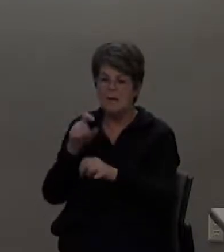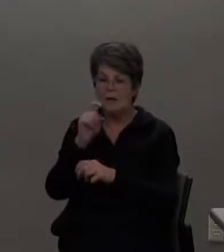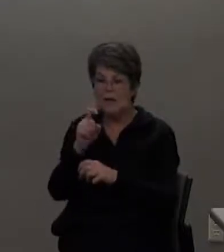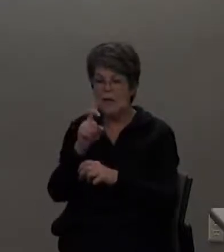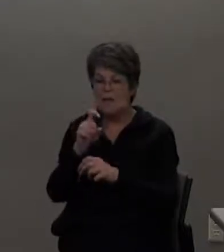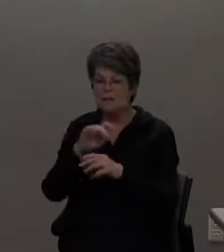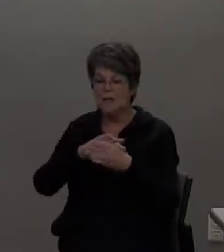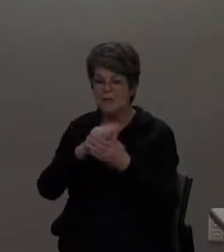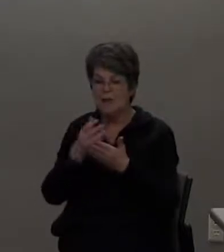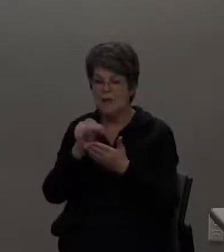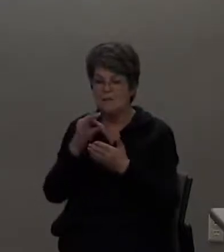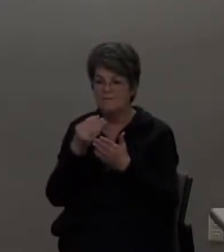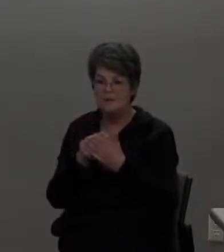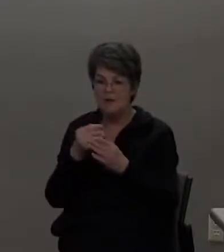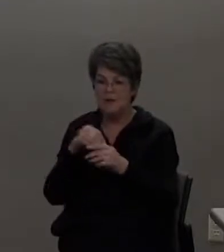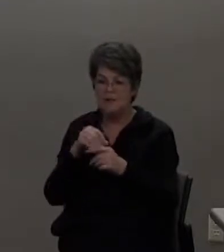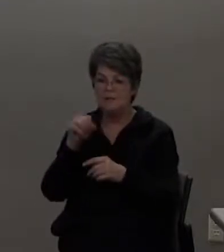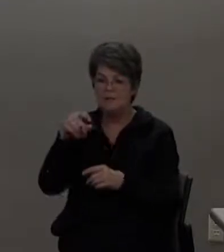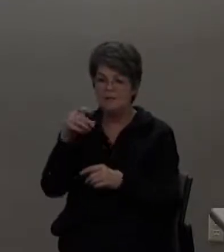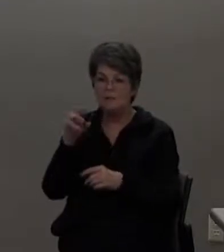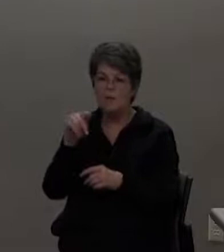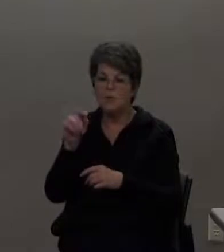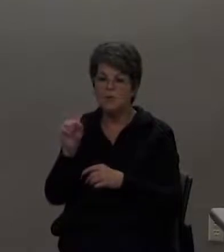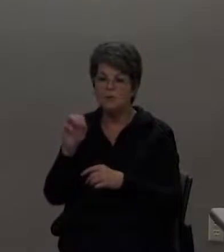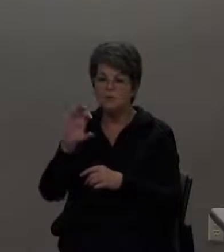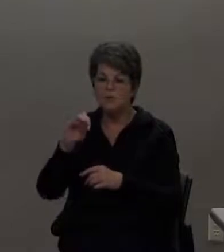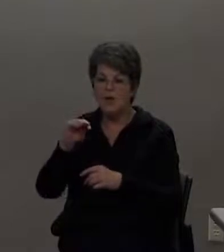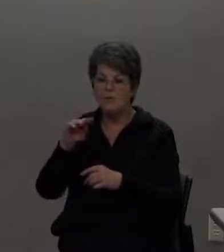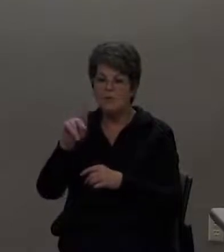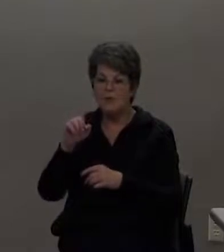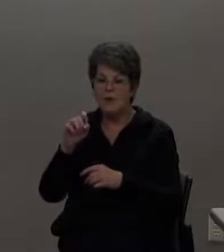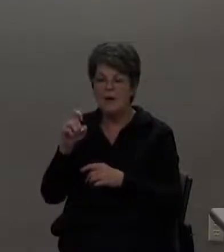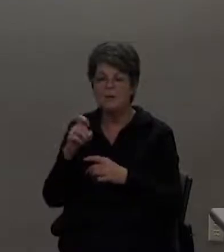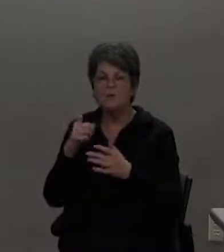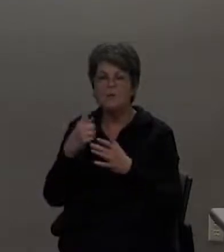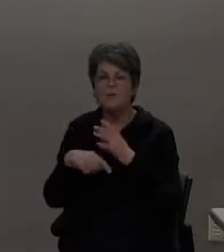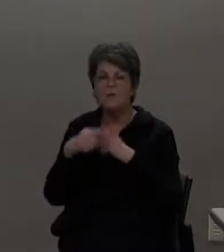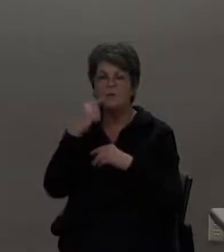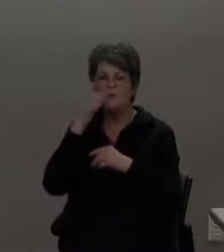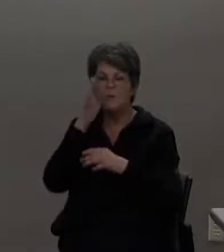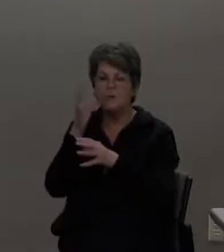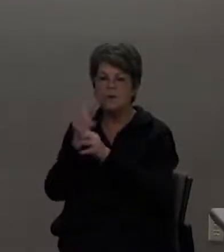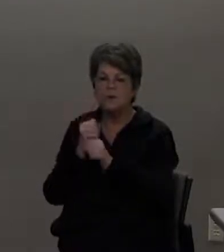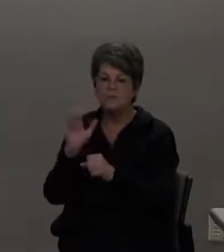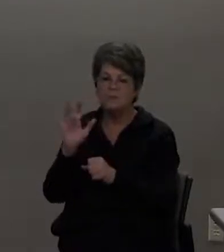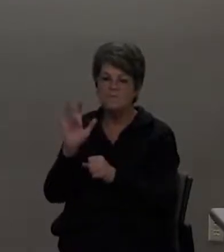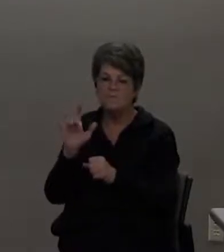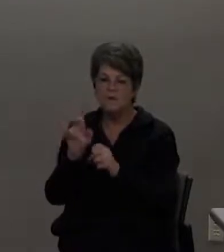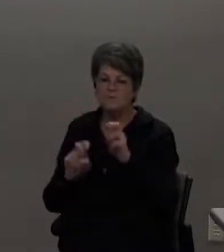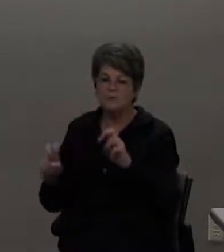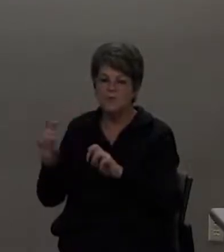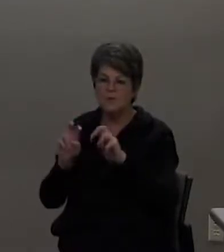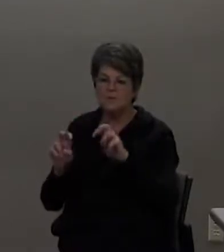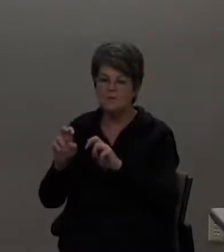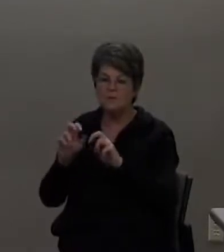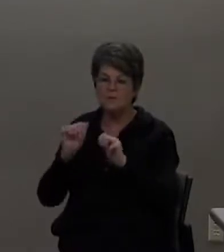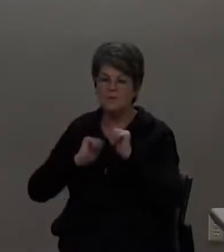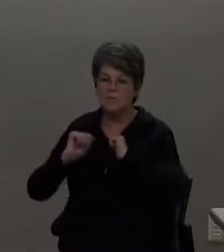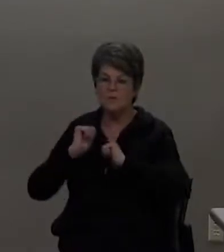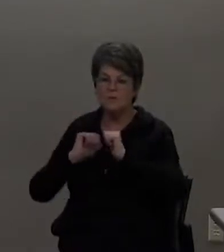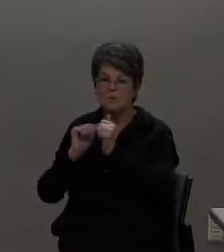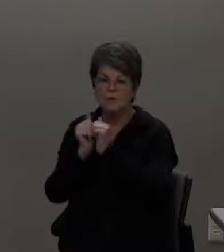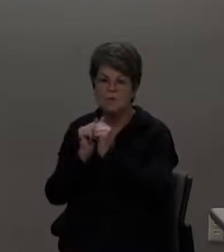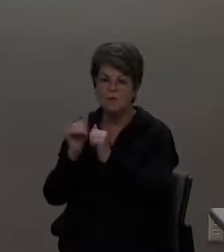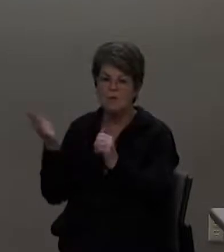million dollars into a sports complex, what is the reality we're gonna get 25 traveling sports competitions that'll bring